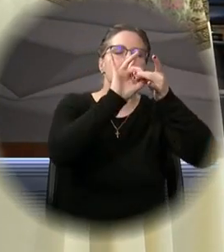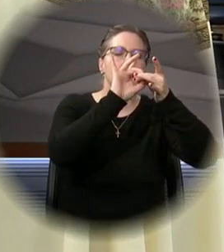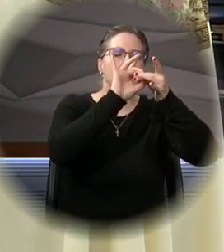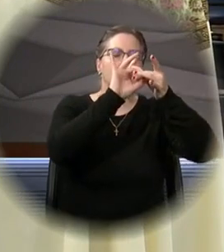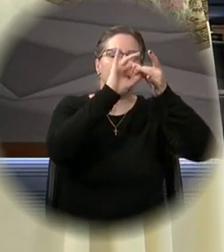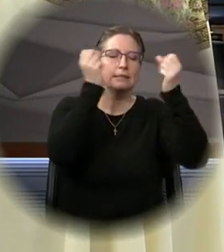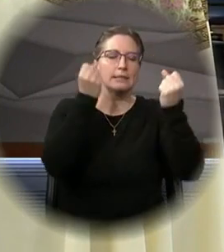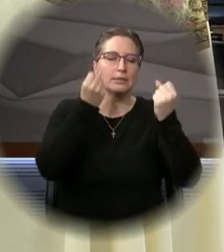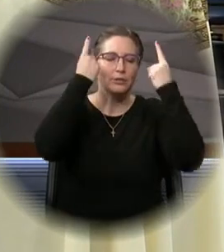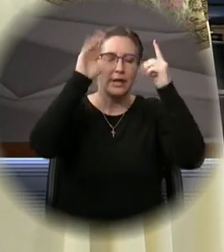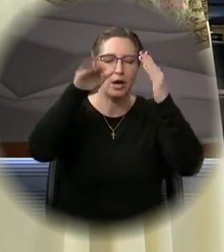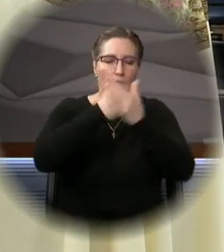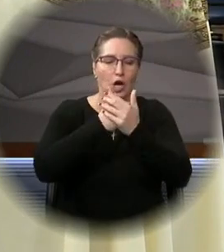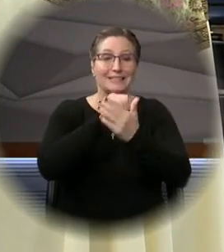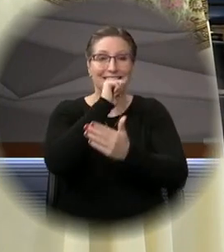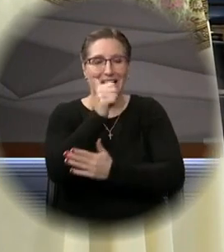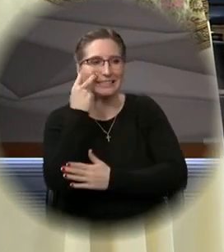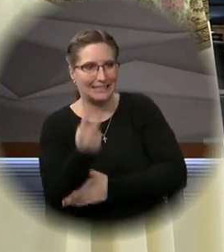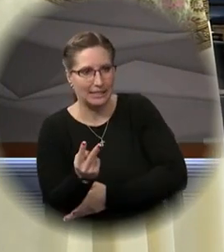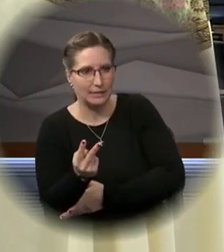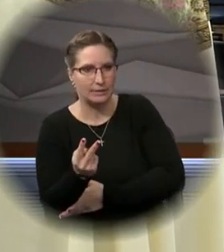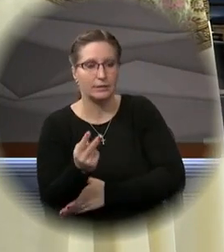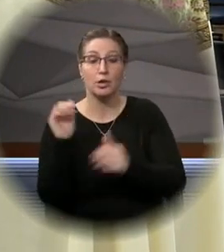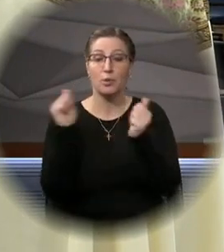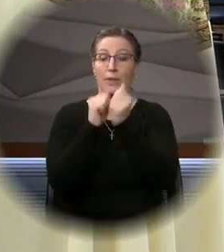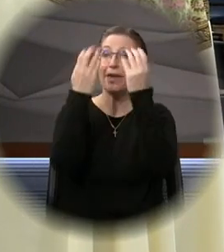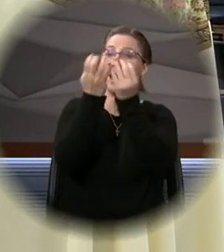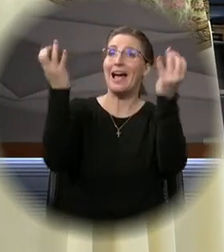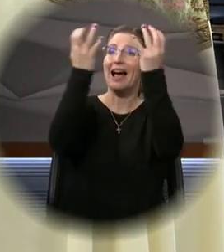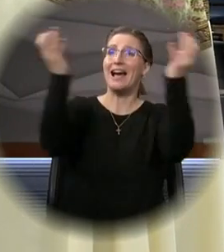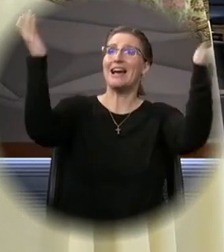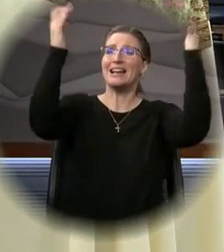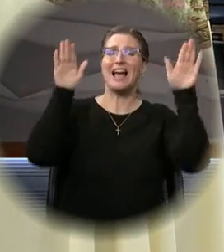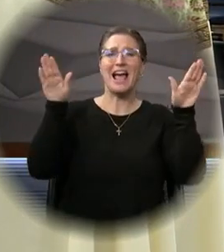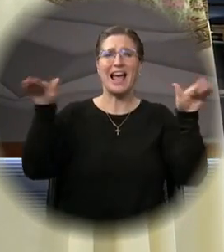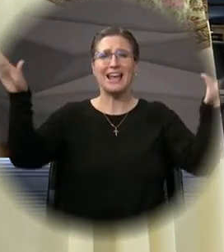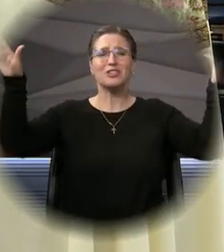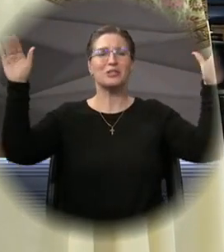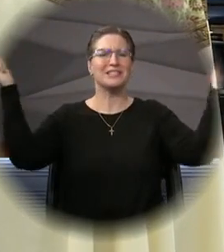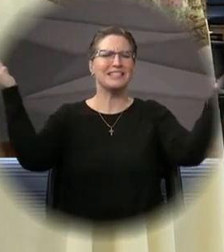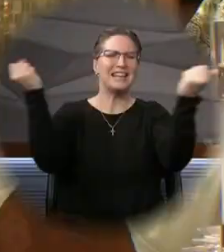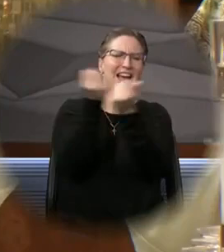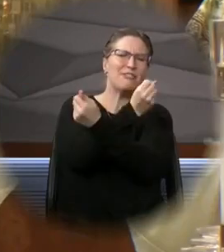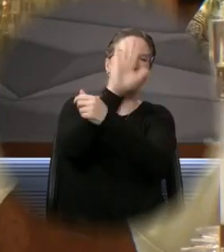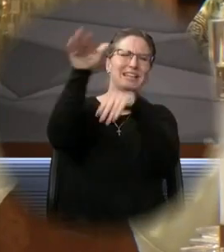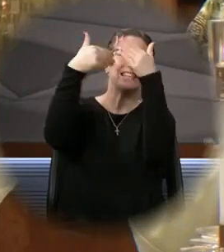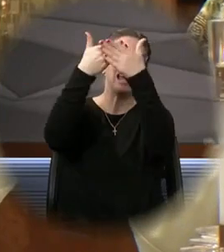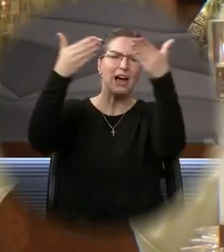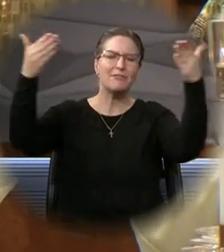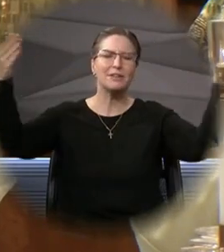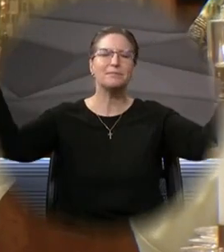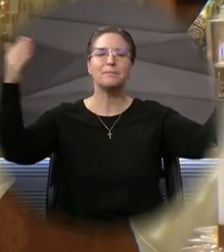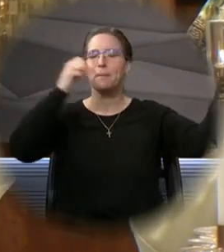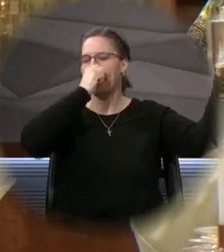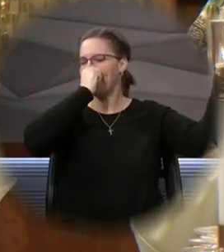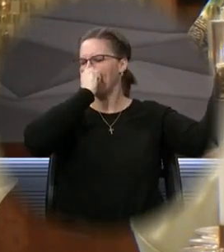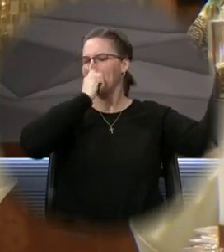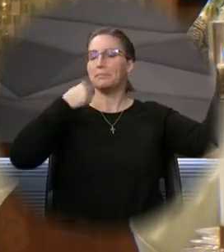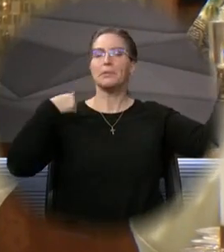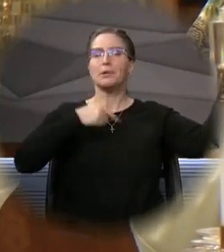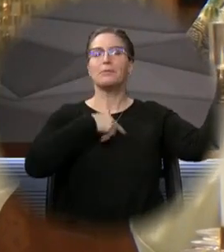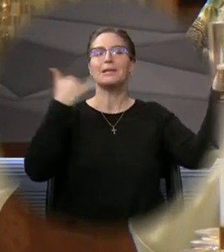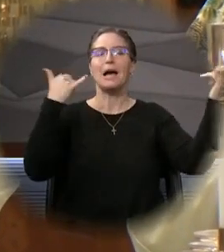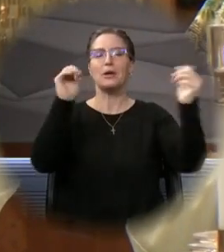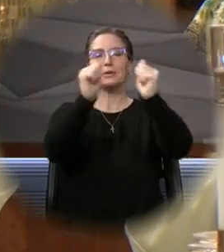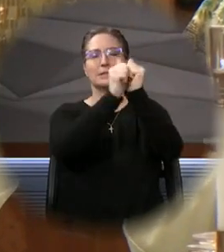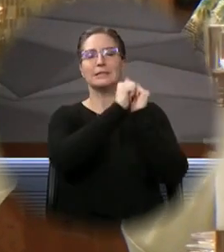things invisible. And so with angels and archangels, with thrones and dominions, and with all the hosts and powers